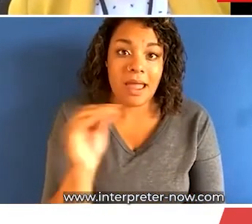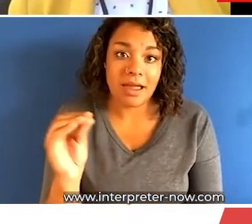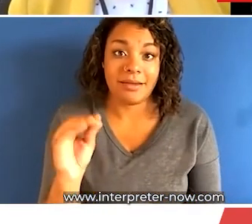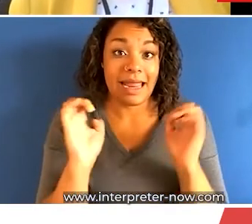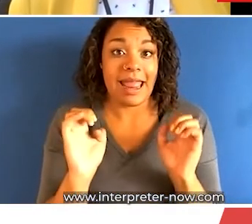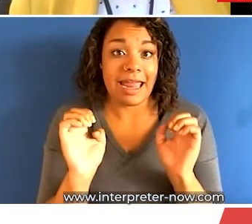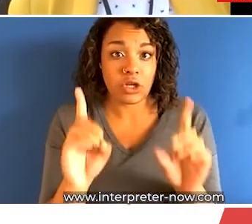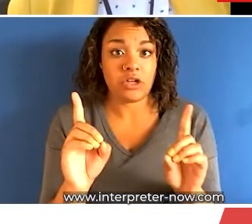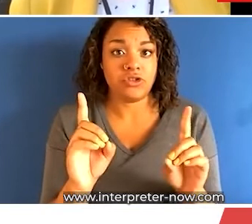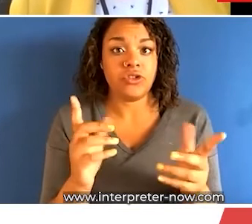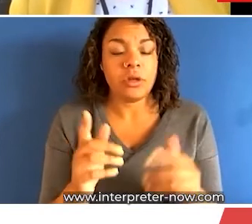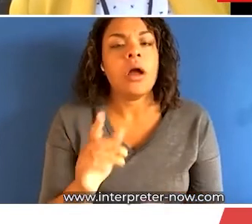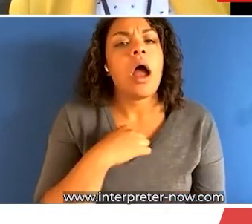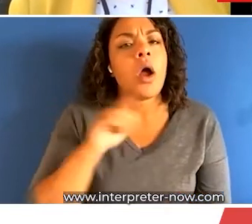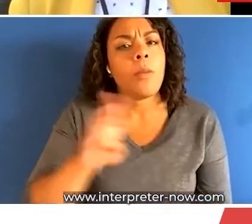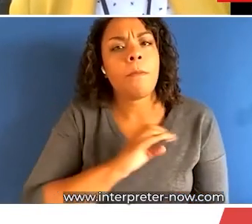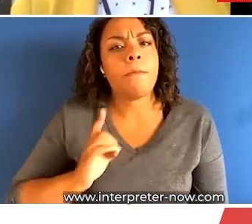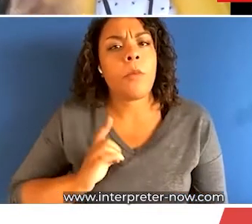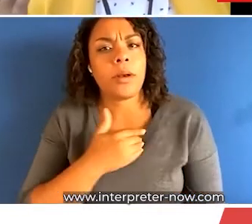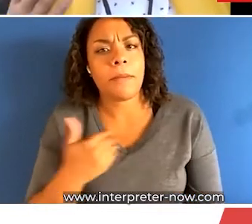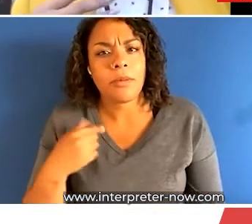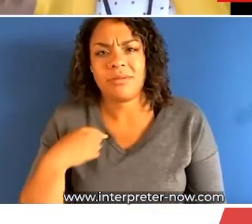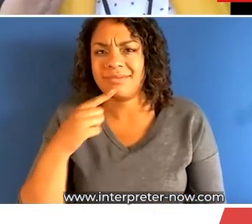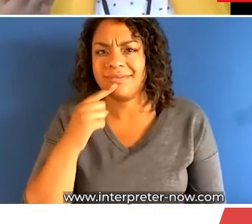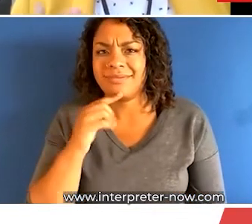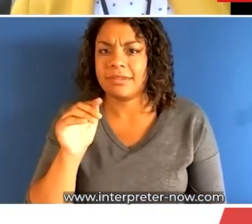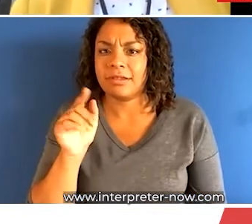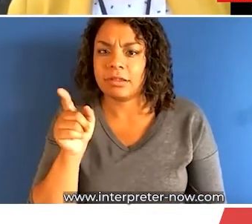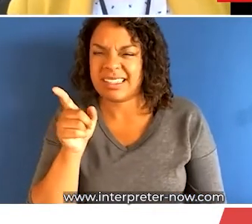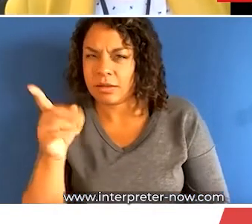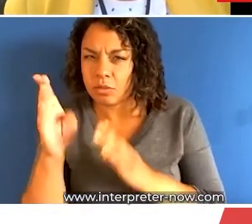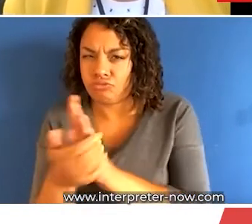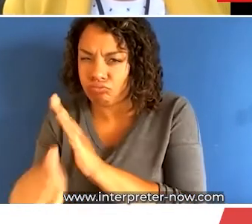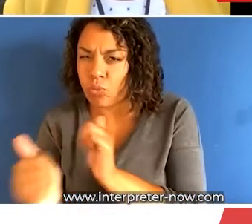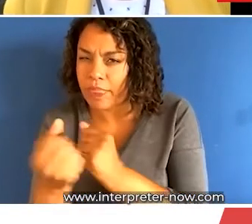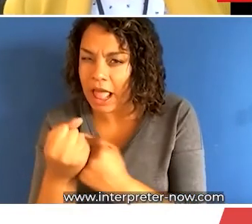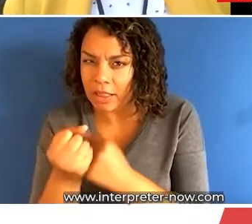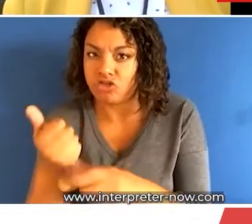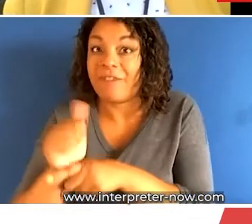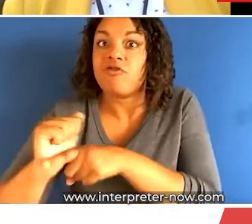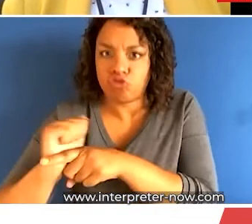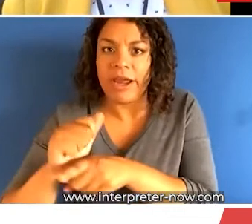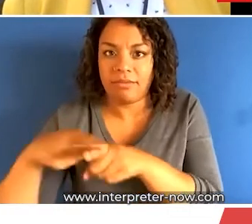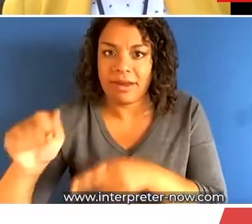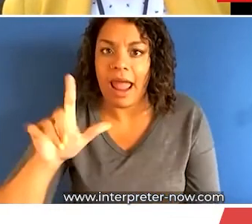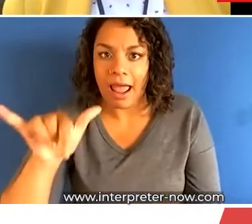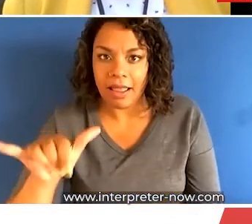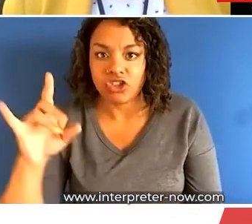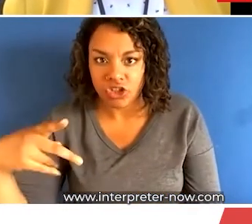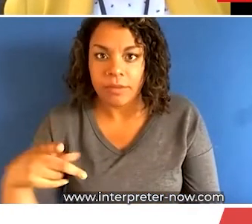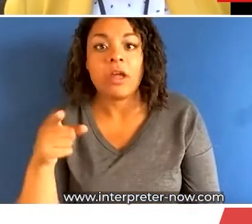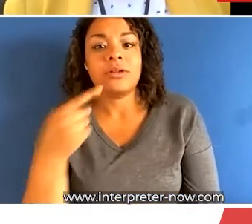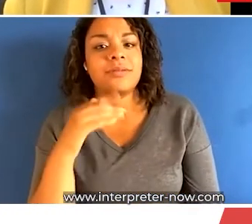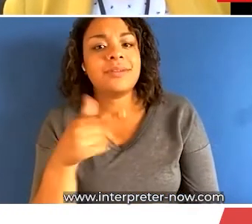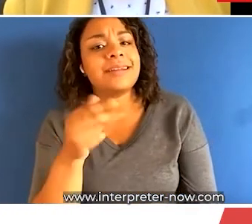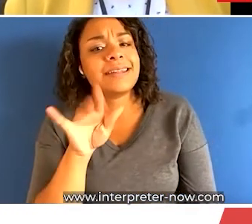to be able to, I went to one of my board members and I said, hey, she's really good at this, being a great ally. She's trained in it. And she was like, Gabby, it's like